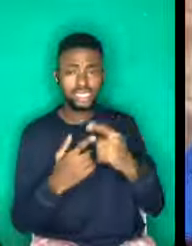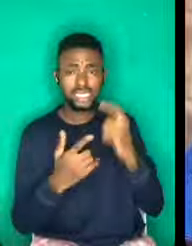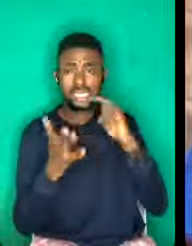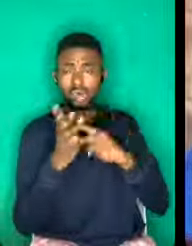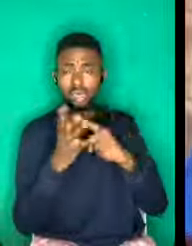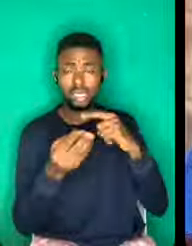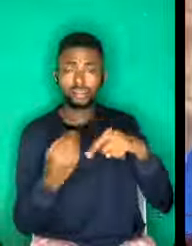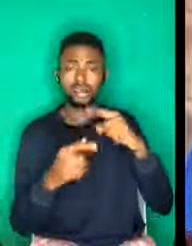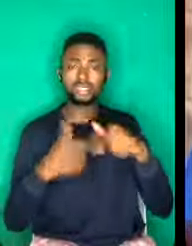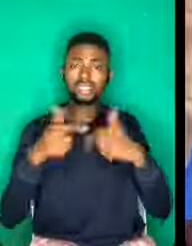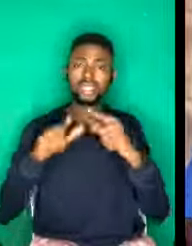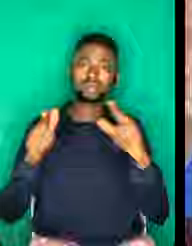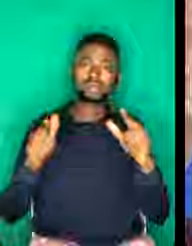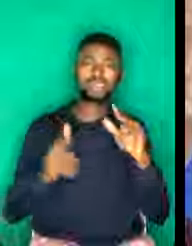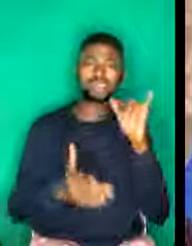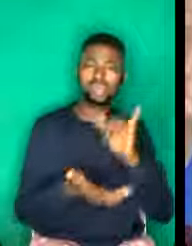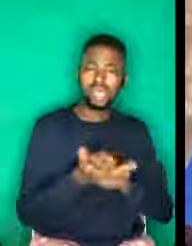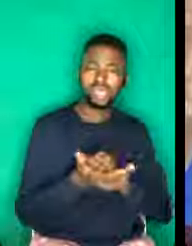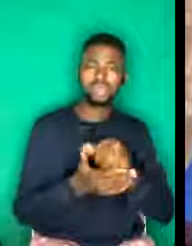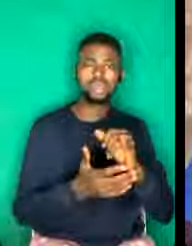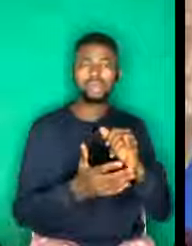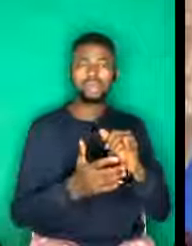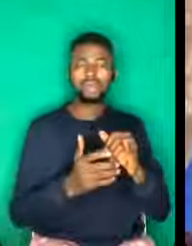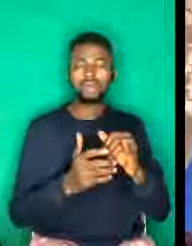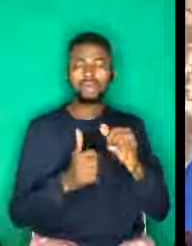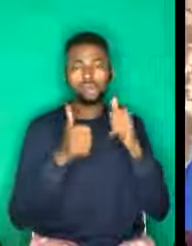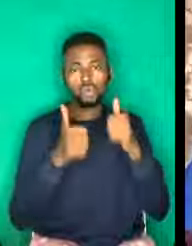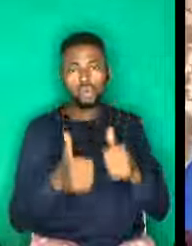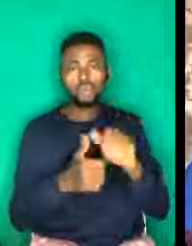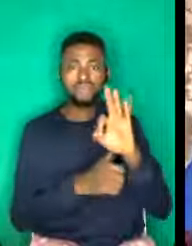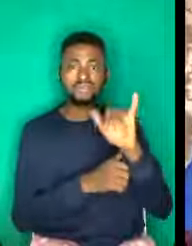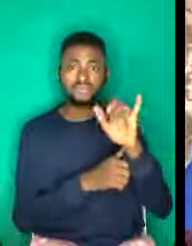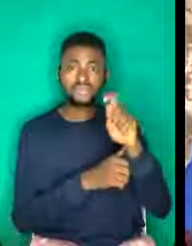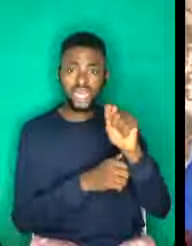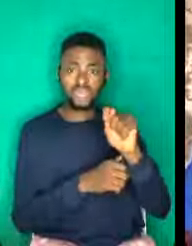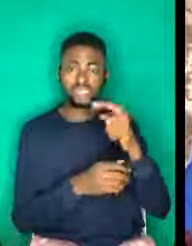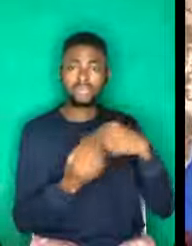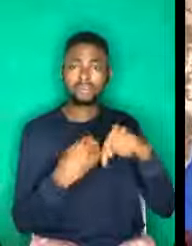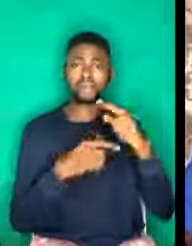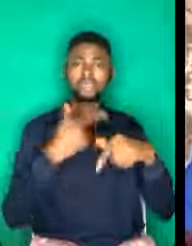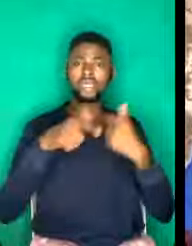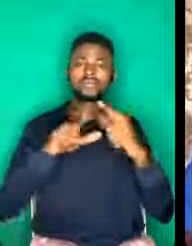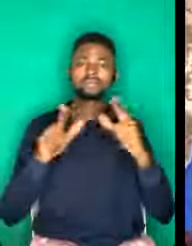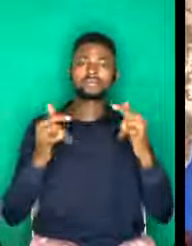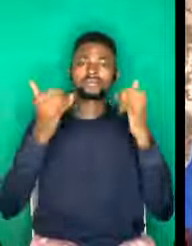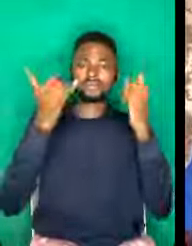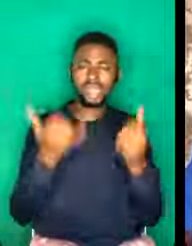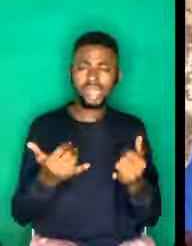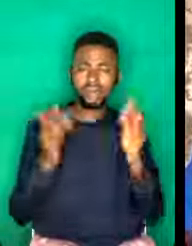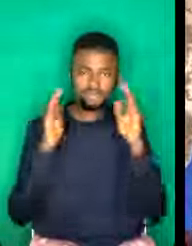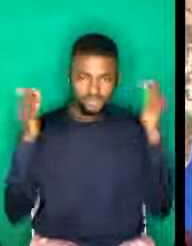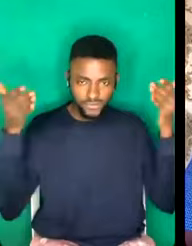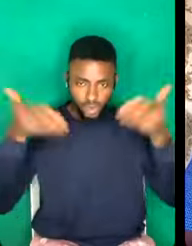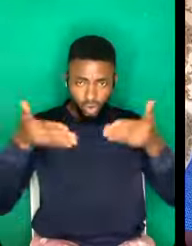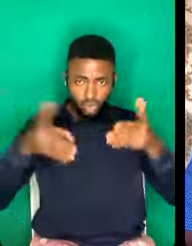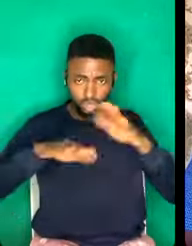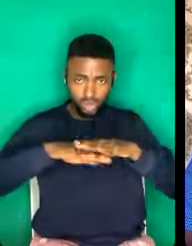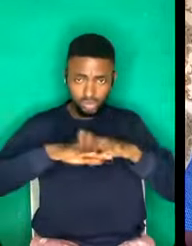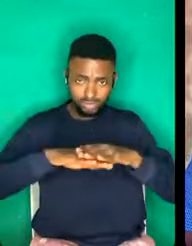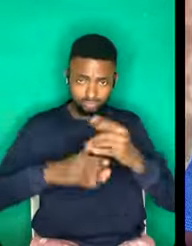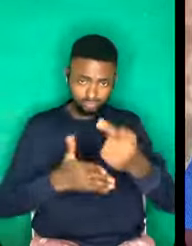those are cool facts about sign language. And so the discussion of today on the